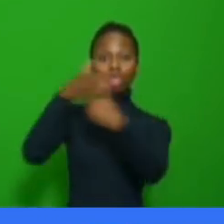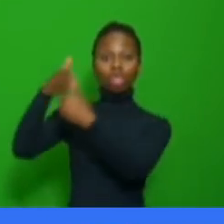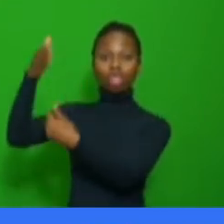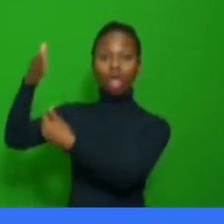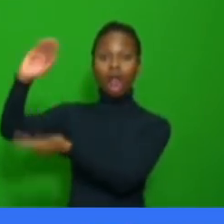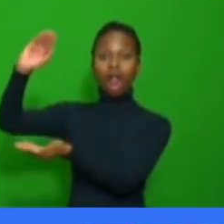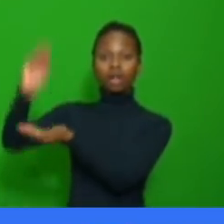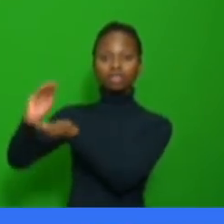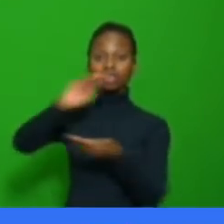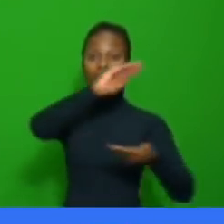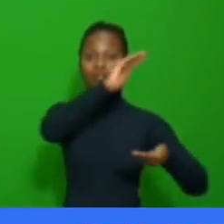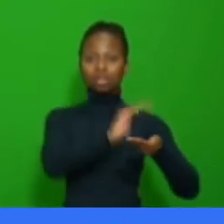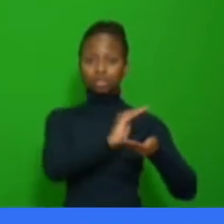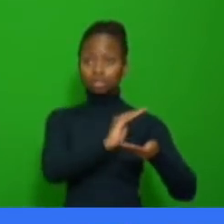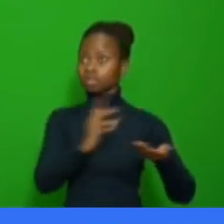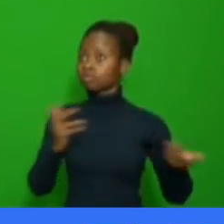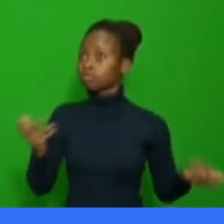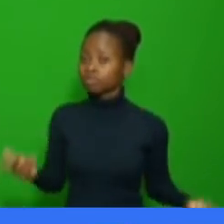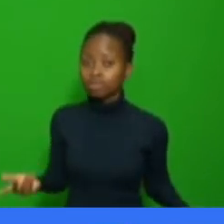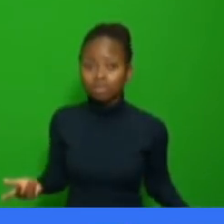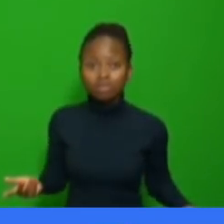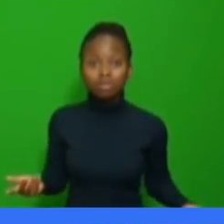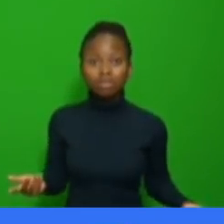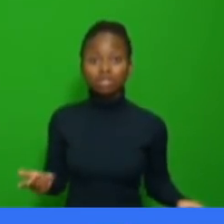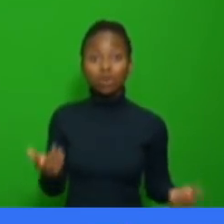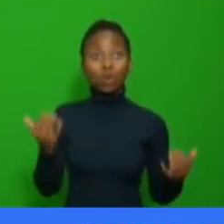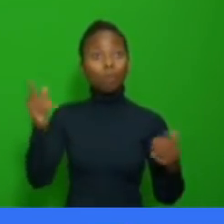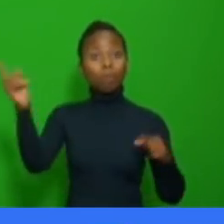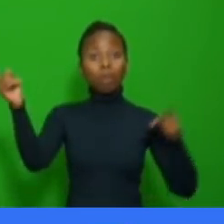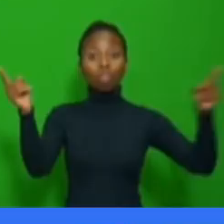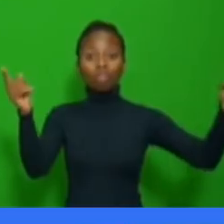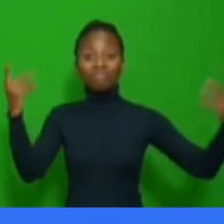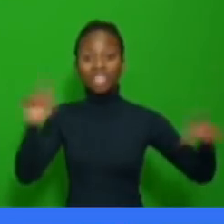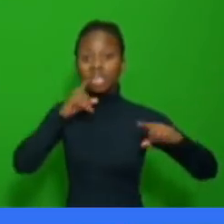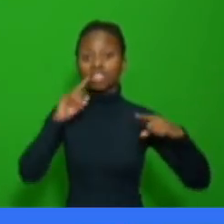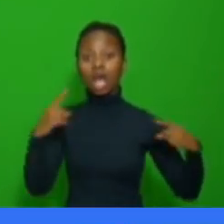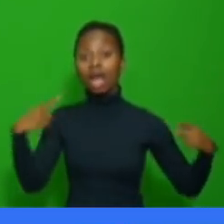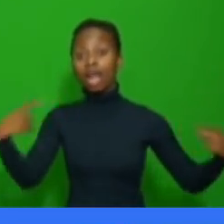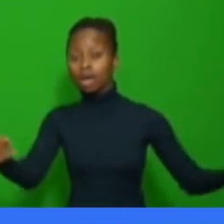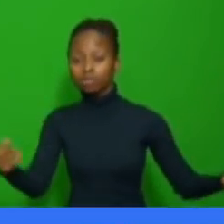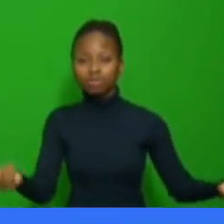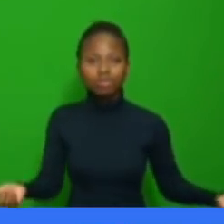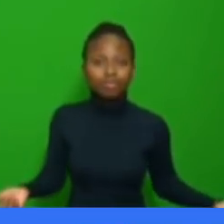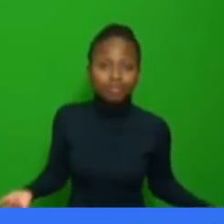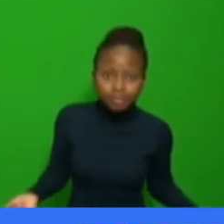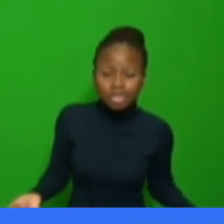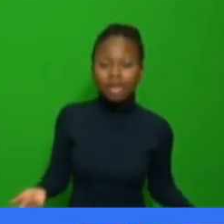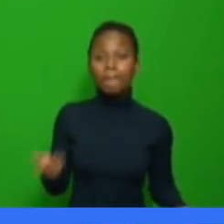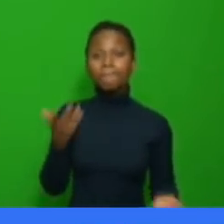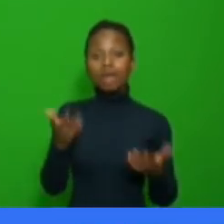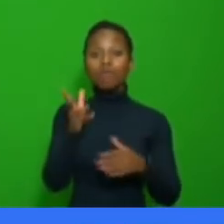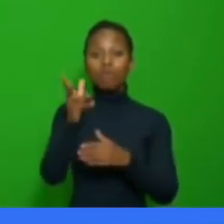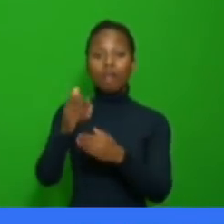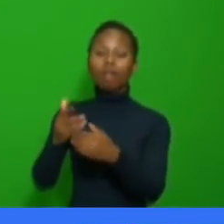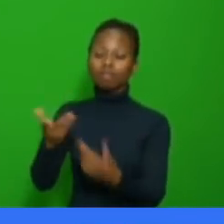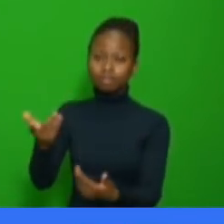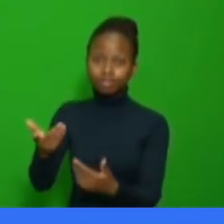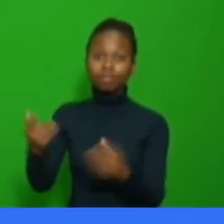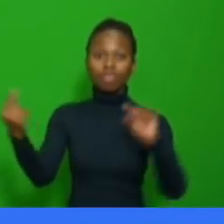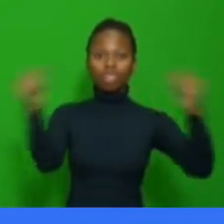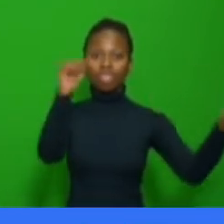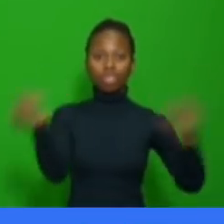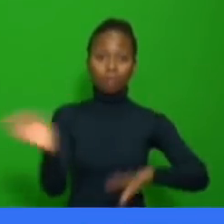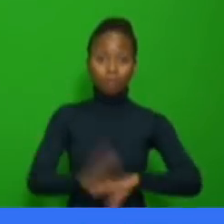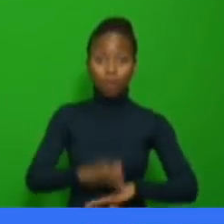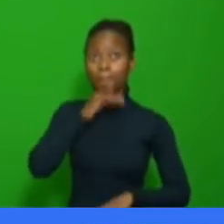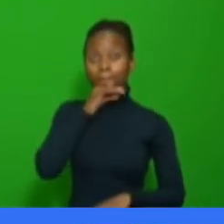an announcement of further tariffs to come. And with that happening, it would impact on the global economy. And